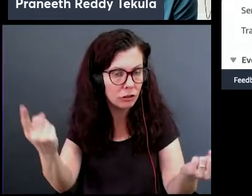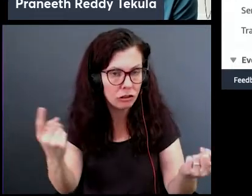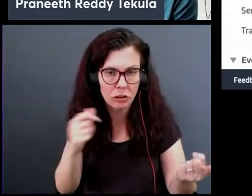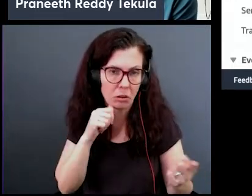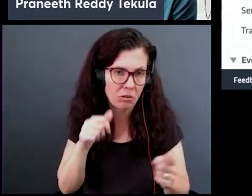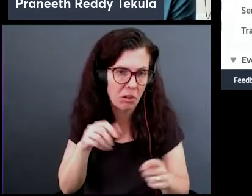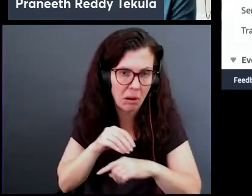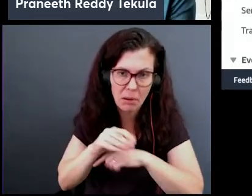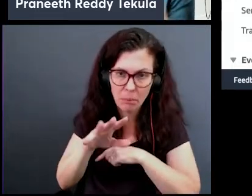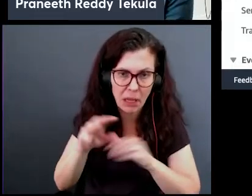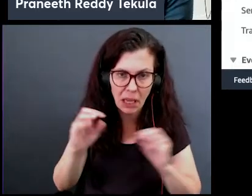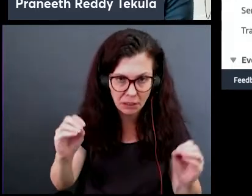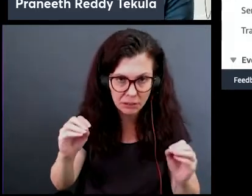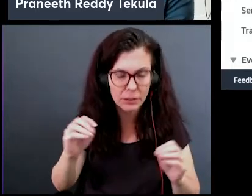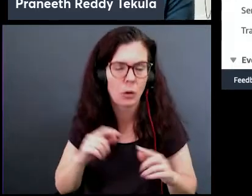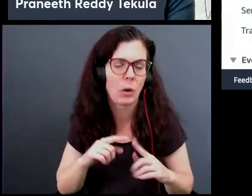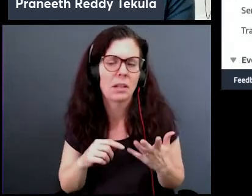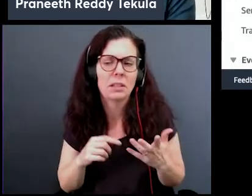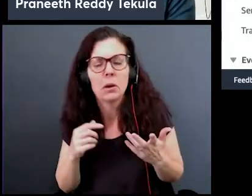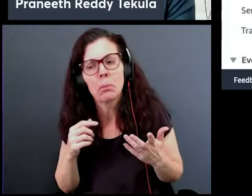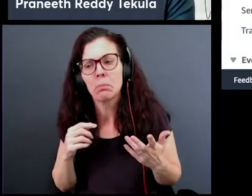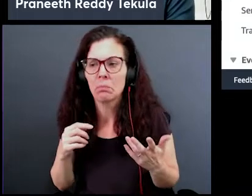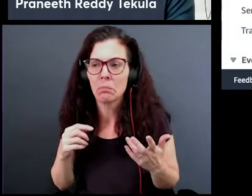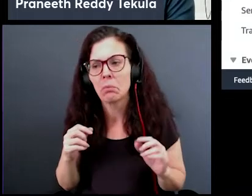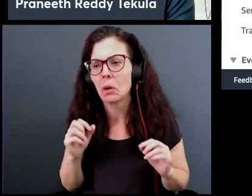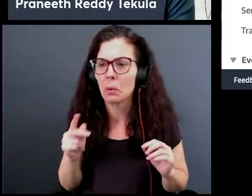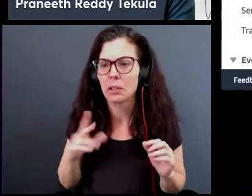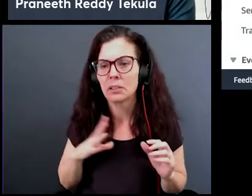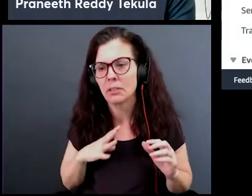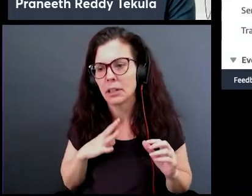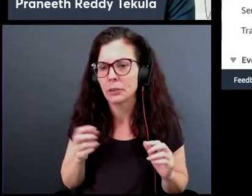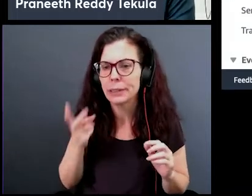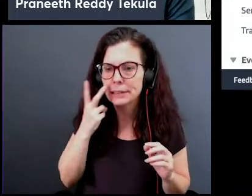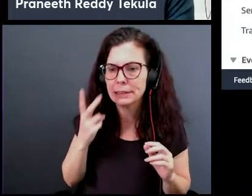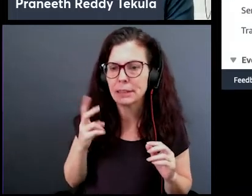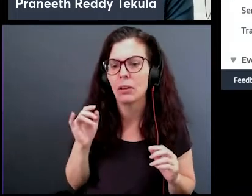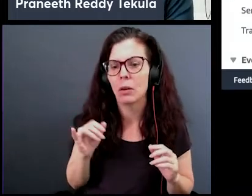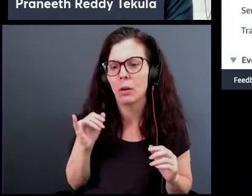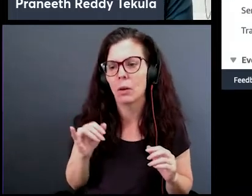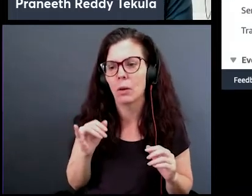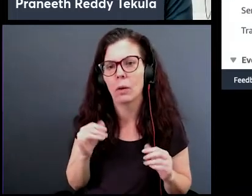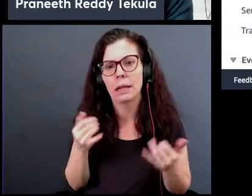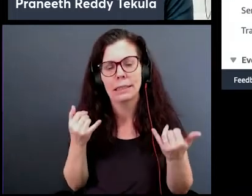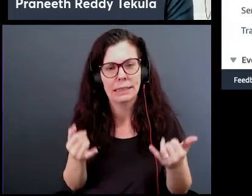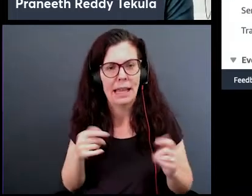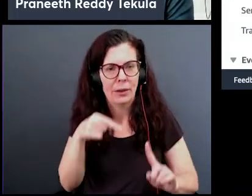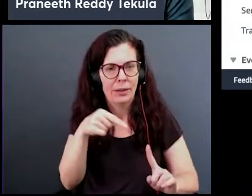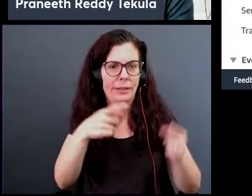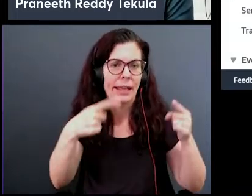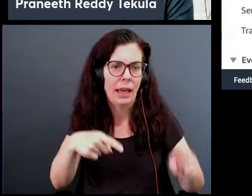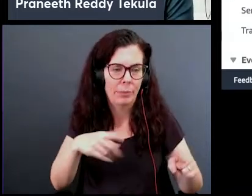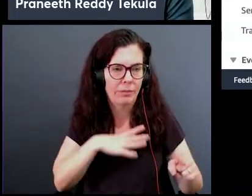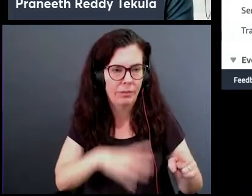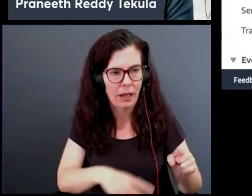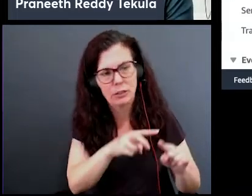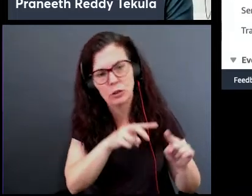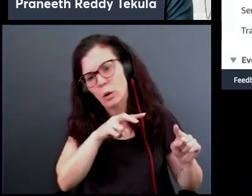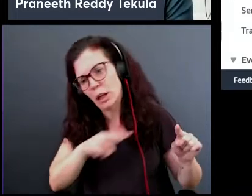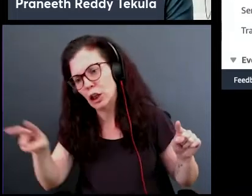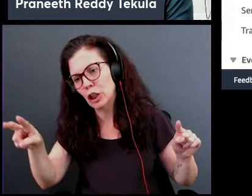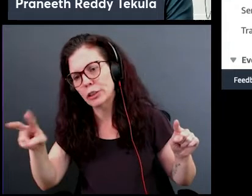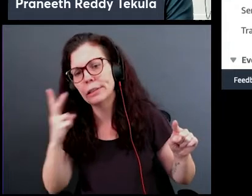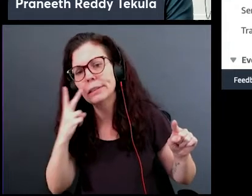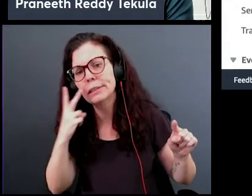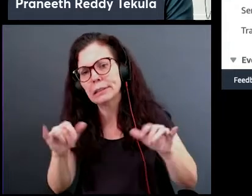so I guess I can see like, okay, now, X event might have happened. I could take a look at my metrics and I can